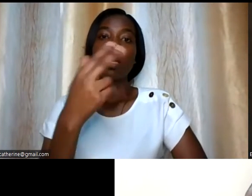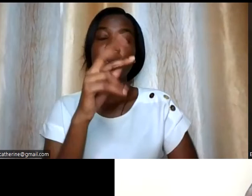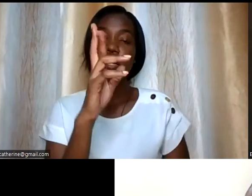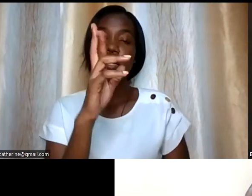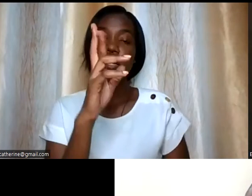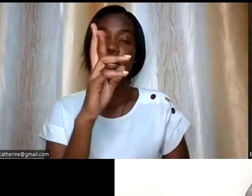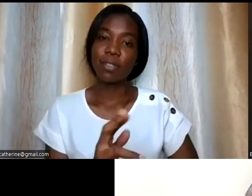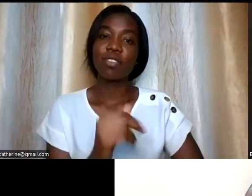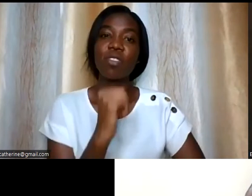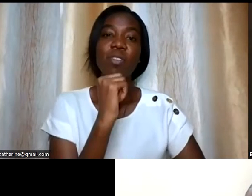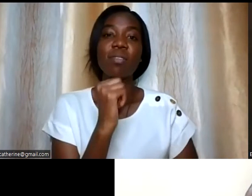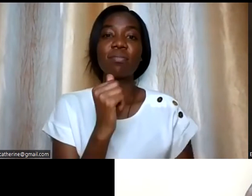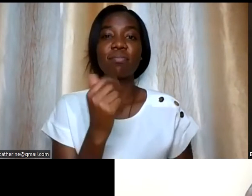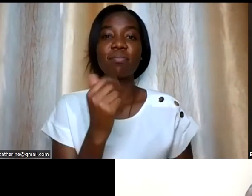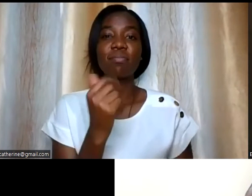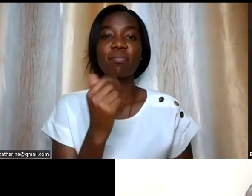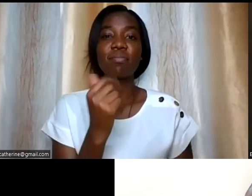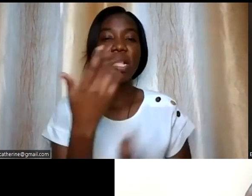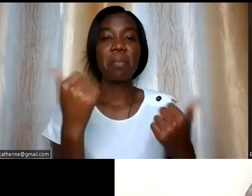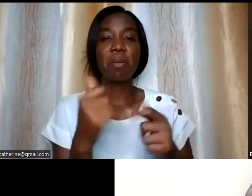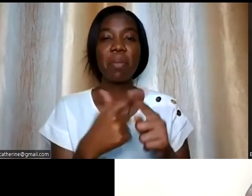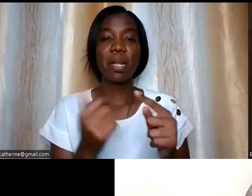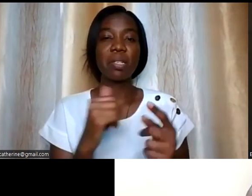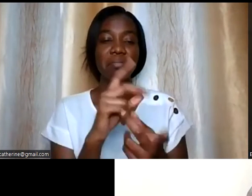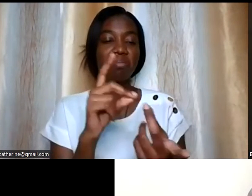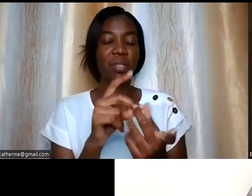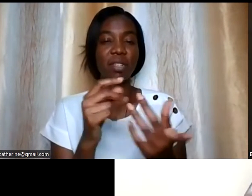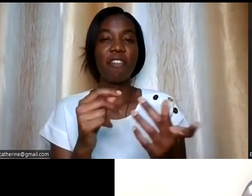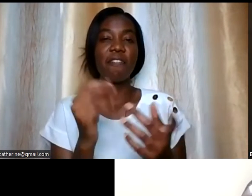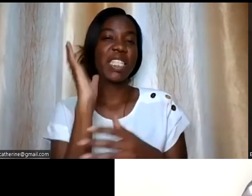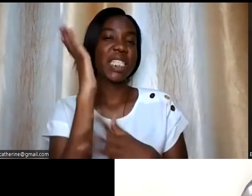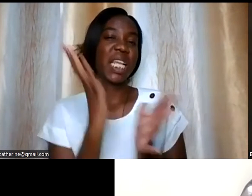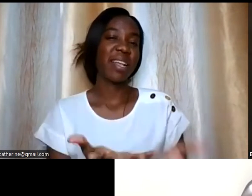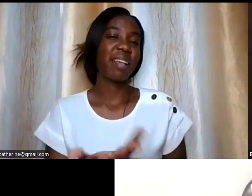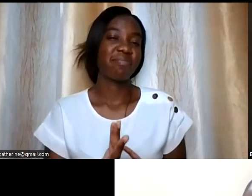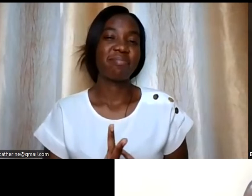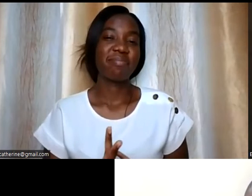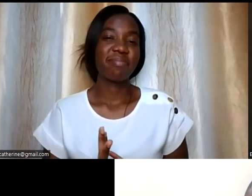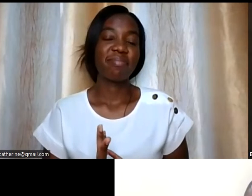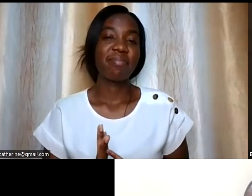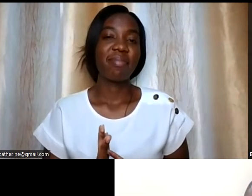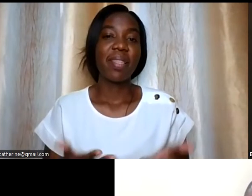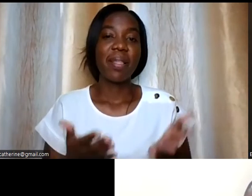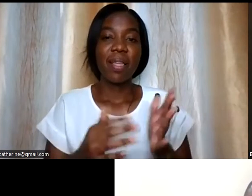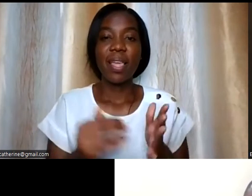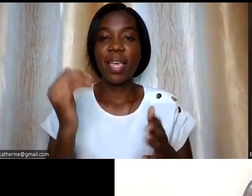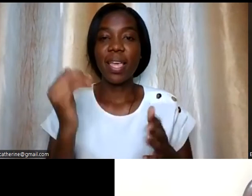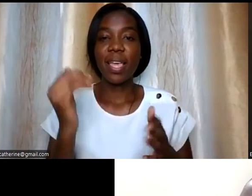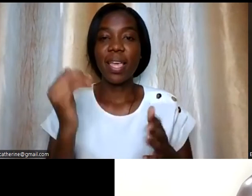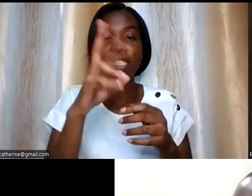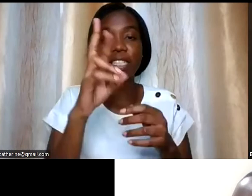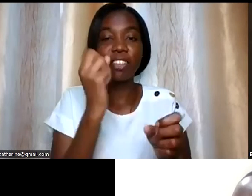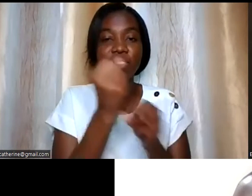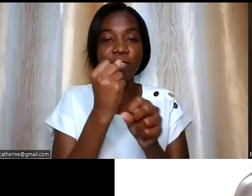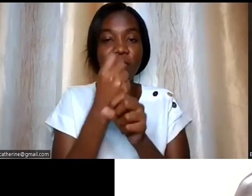partly answered. HR is basically a facilitator. A person with HR's job is to